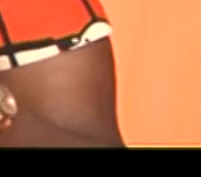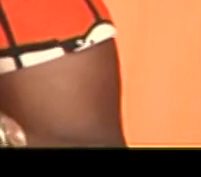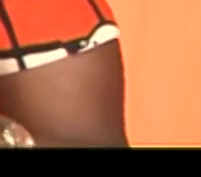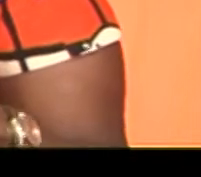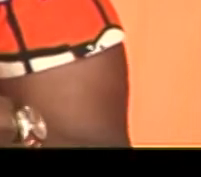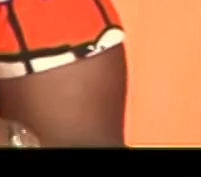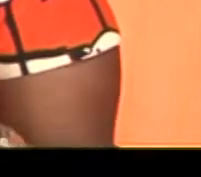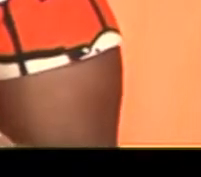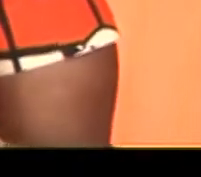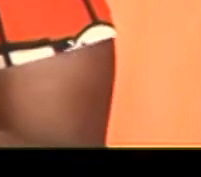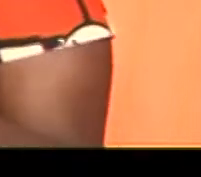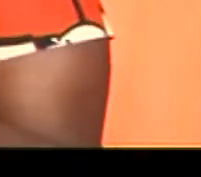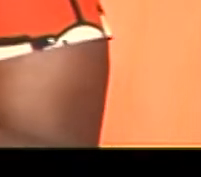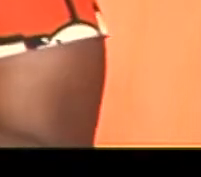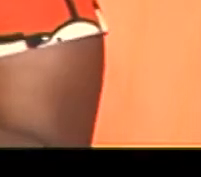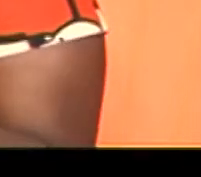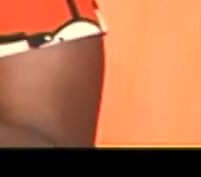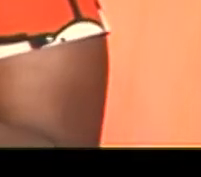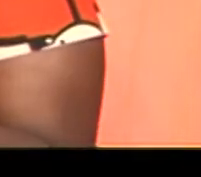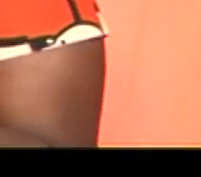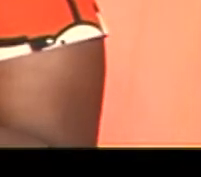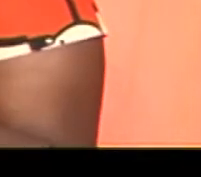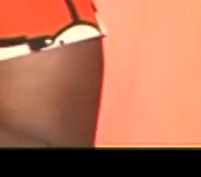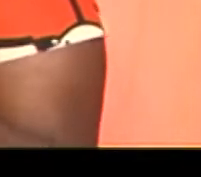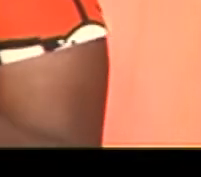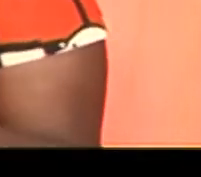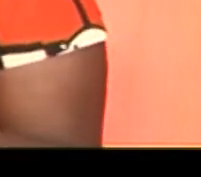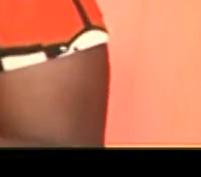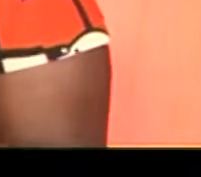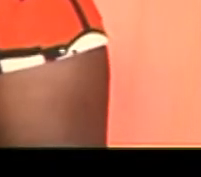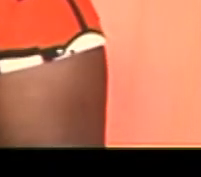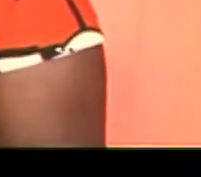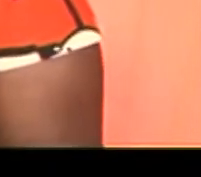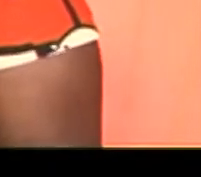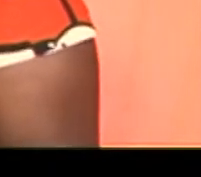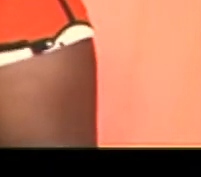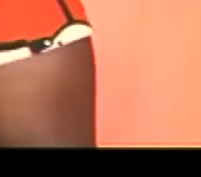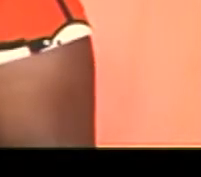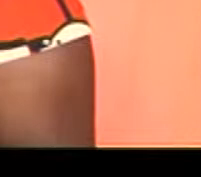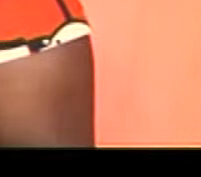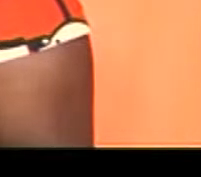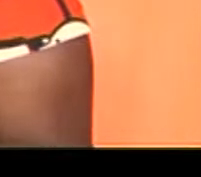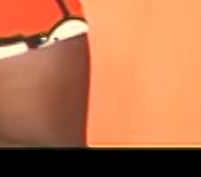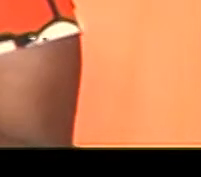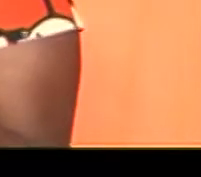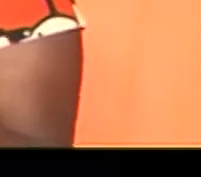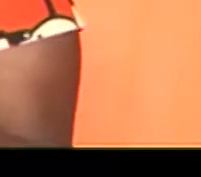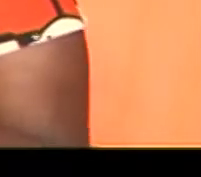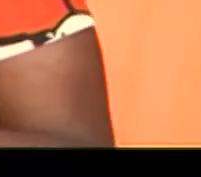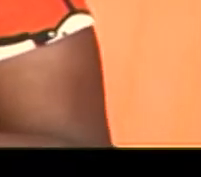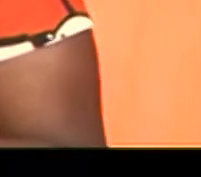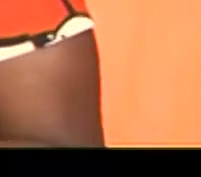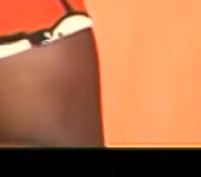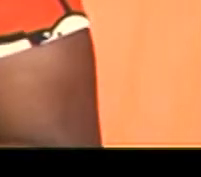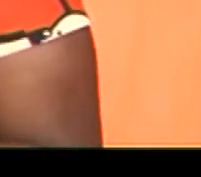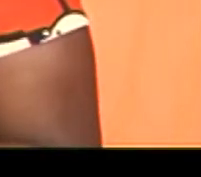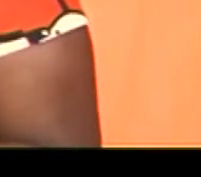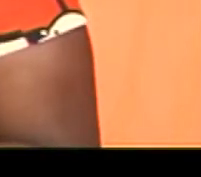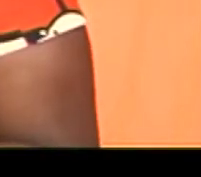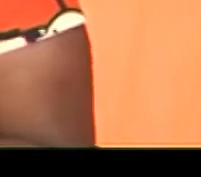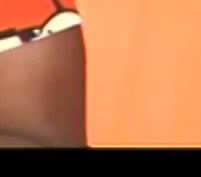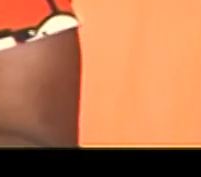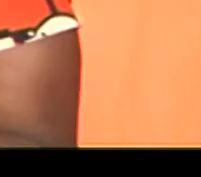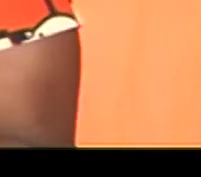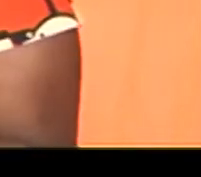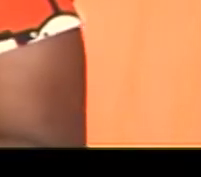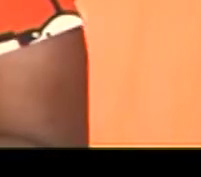to know that as the Lord shepherds you, it is a love relationship, and he wants to have a personal relationship with you. And because he loves you, I